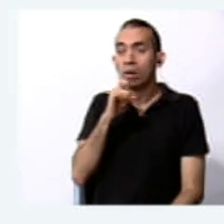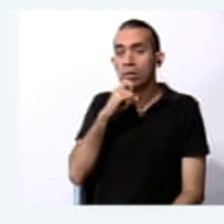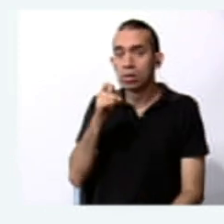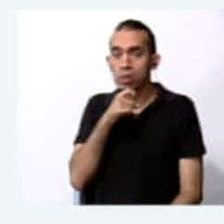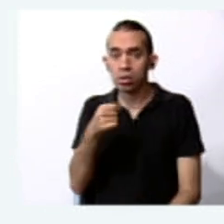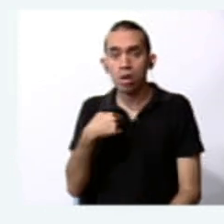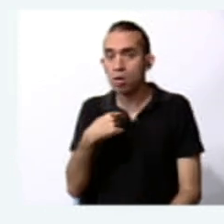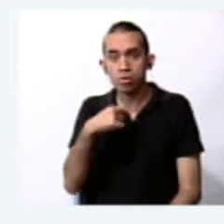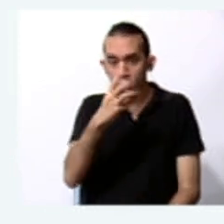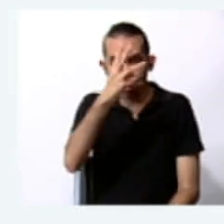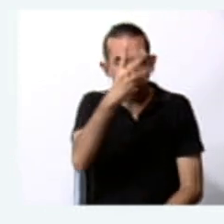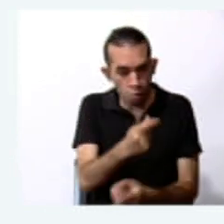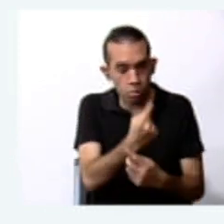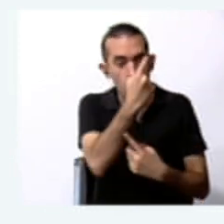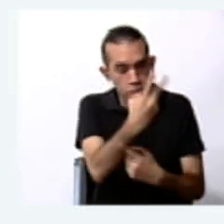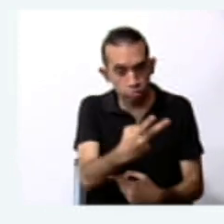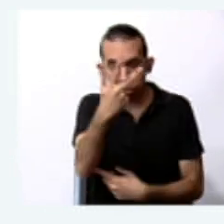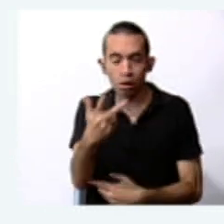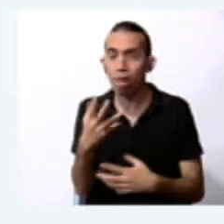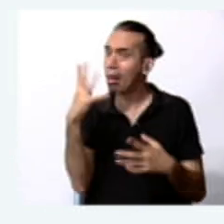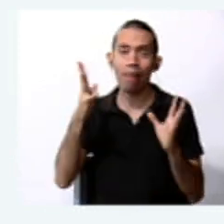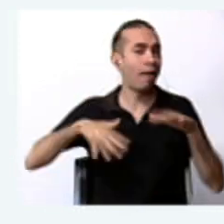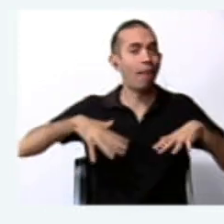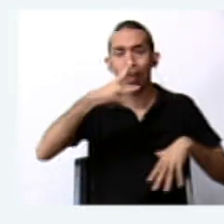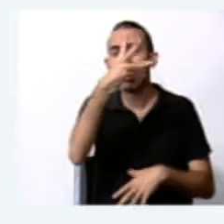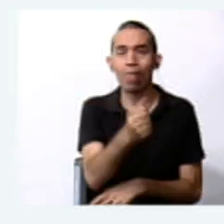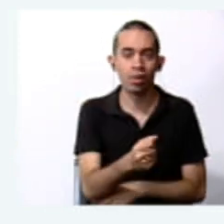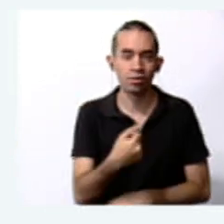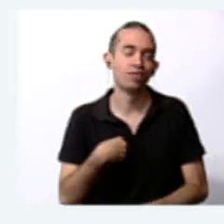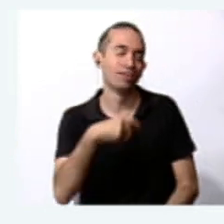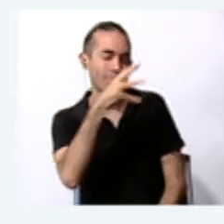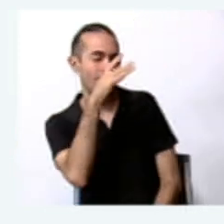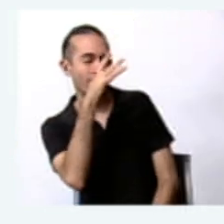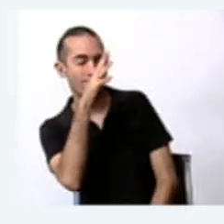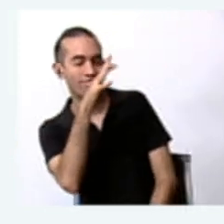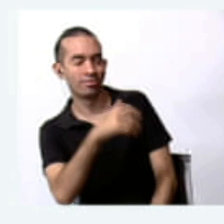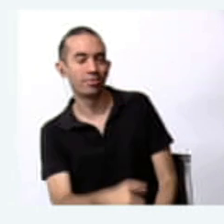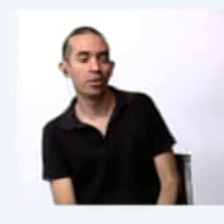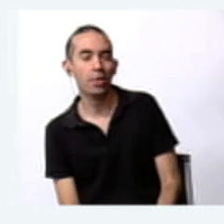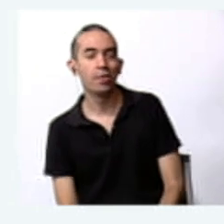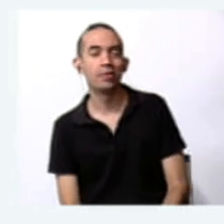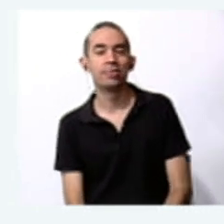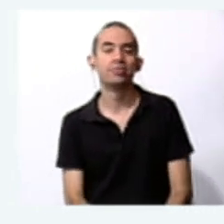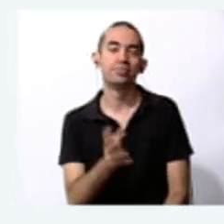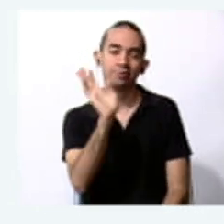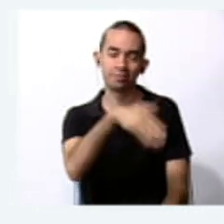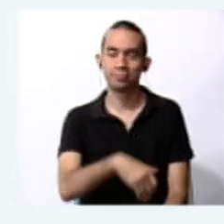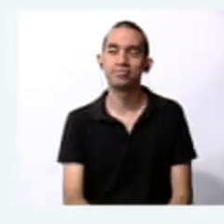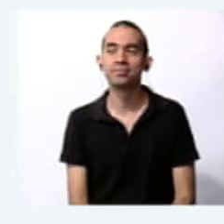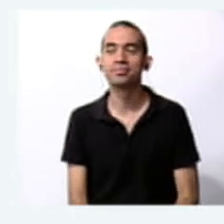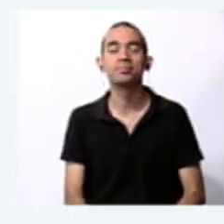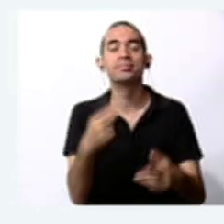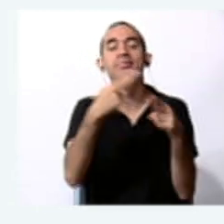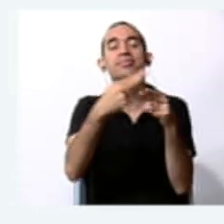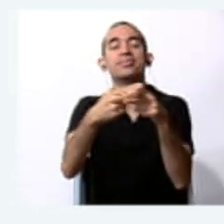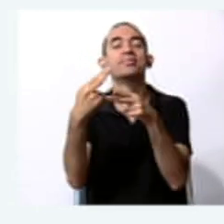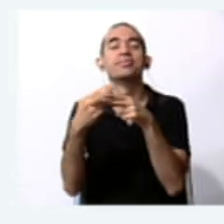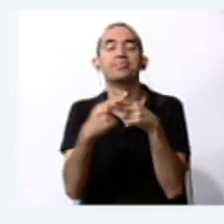I didn't count the animals. Don't worry, I'm kidding you. Okay, what are their